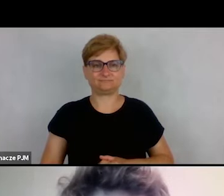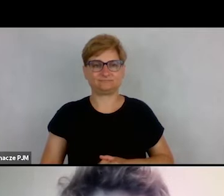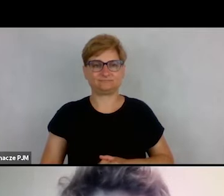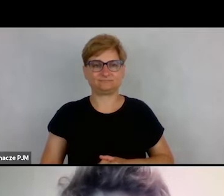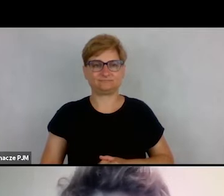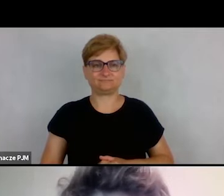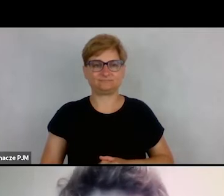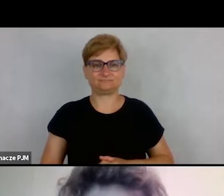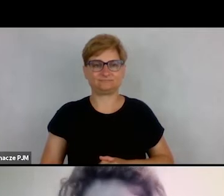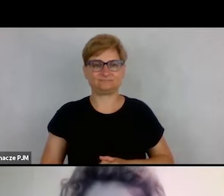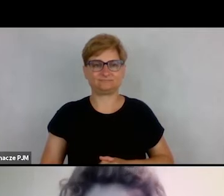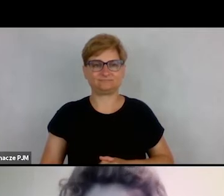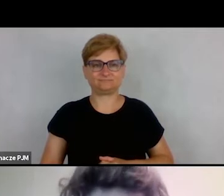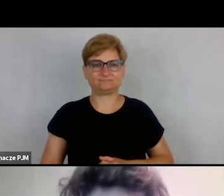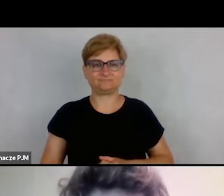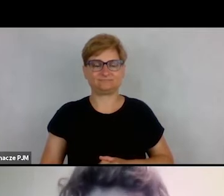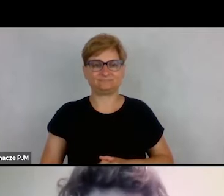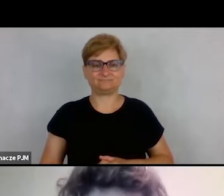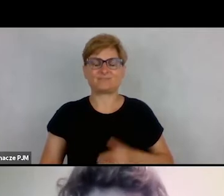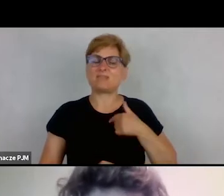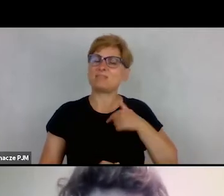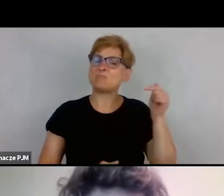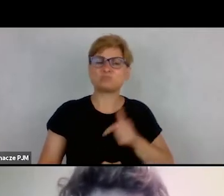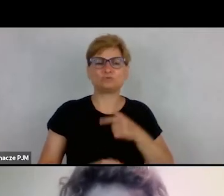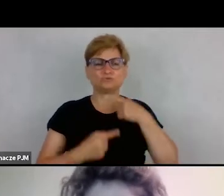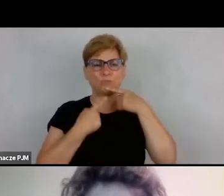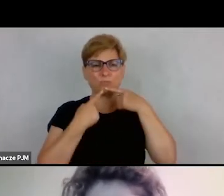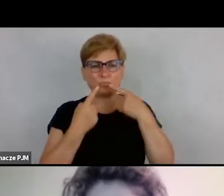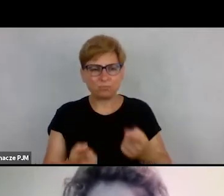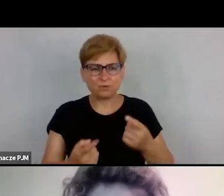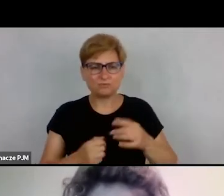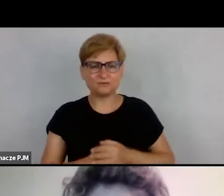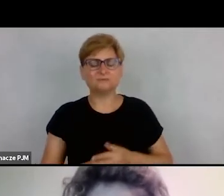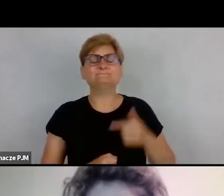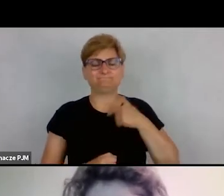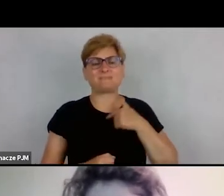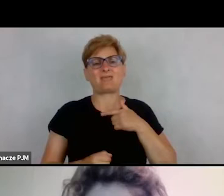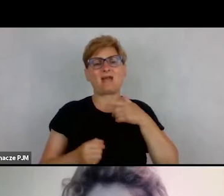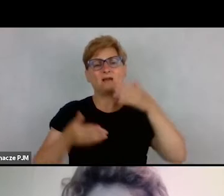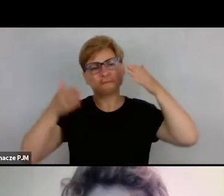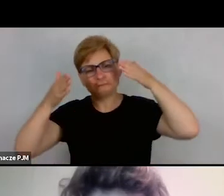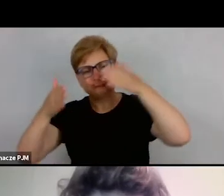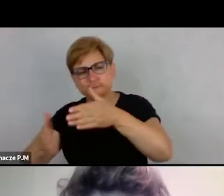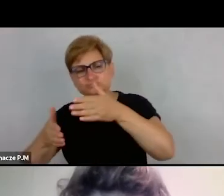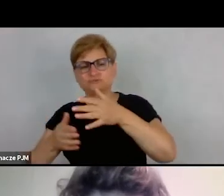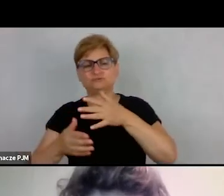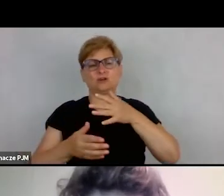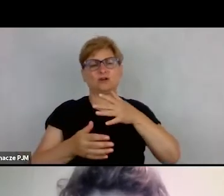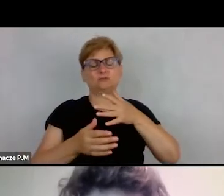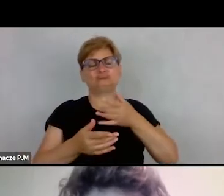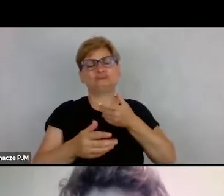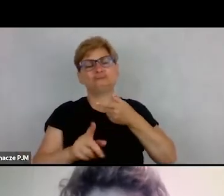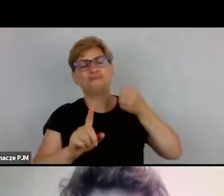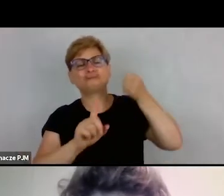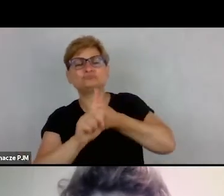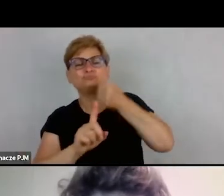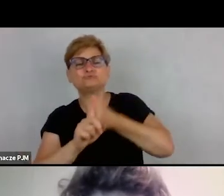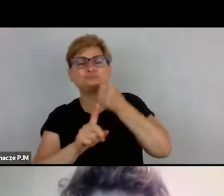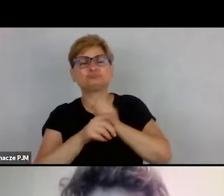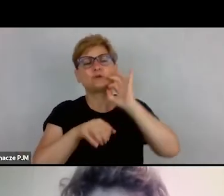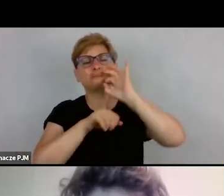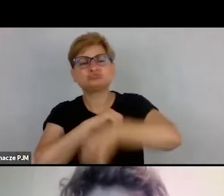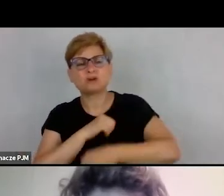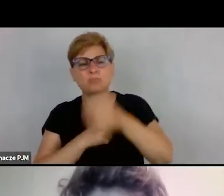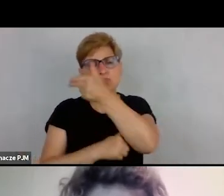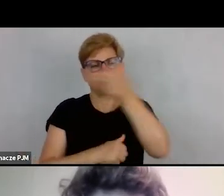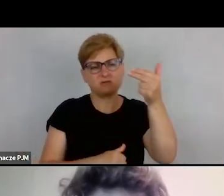school. Here in Cape Town, which is where I speak to you from, and have been doing work to address